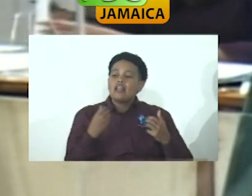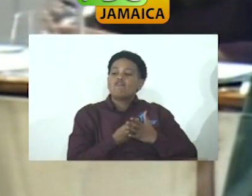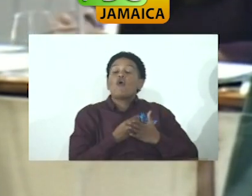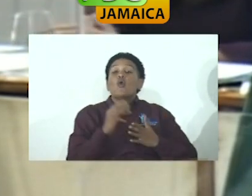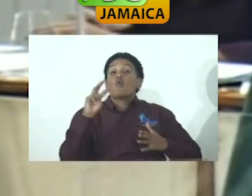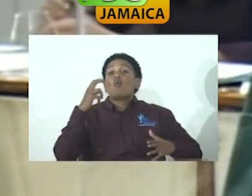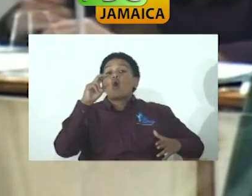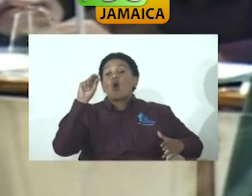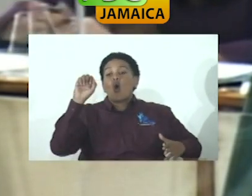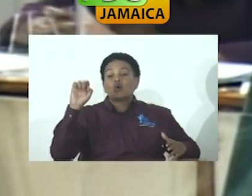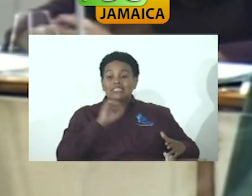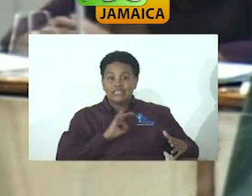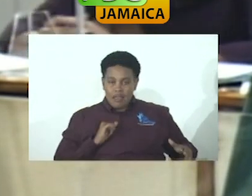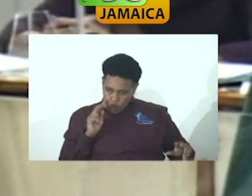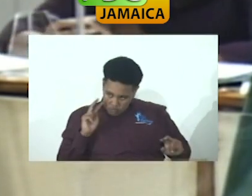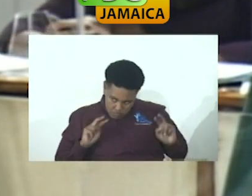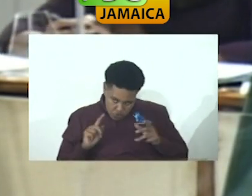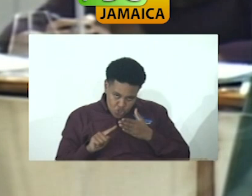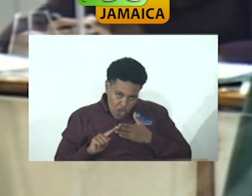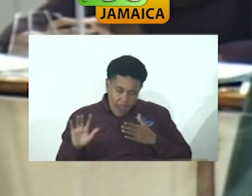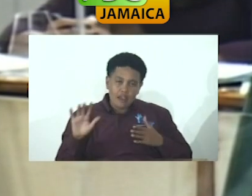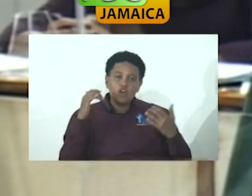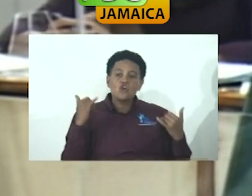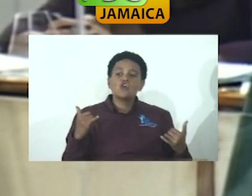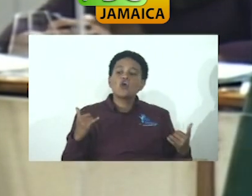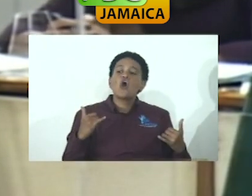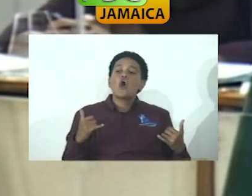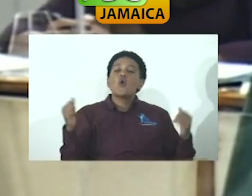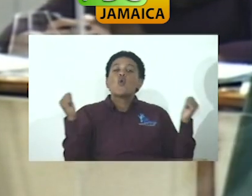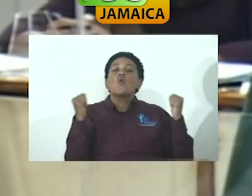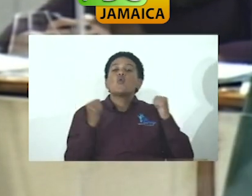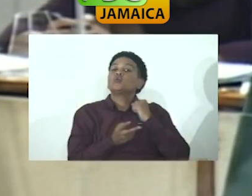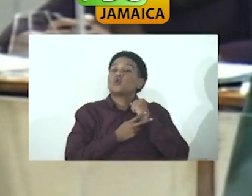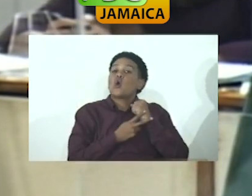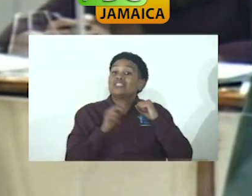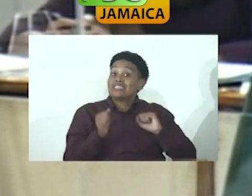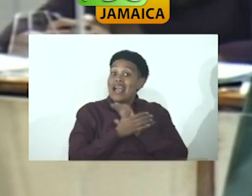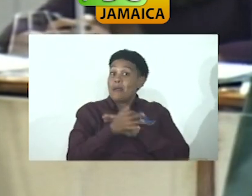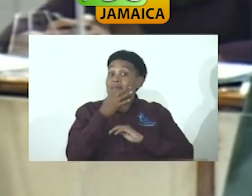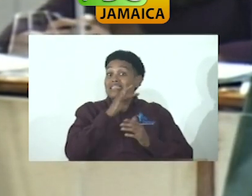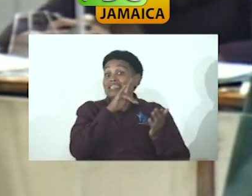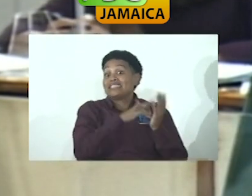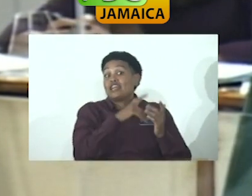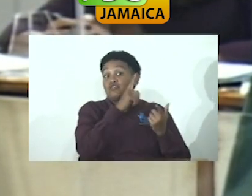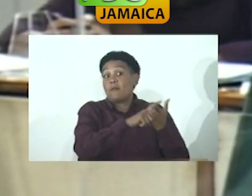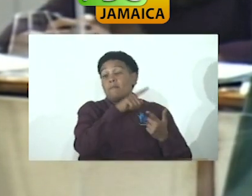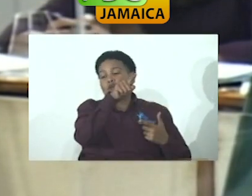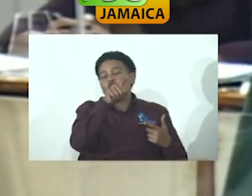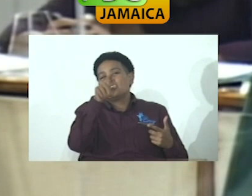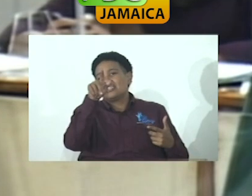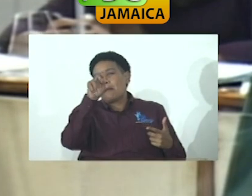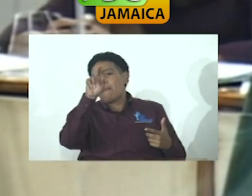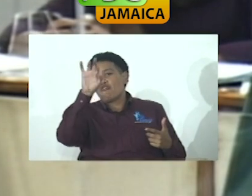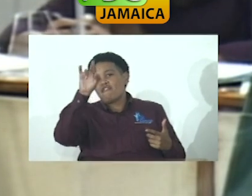ascertain their condition. Madam Speaker, current cold storage capacity at the central and peripheral or